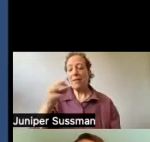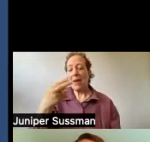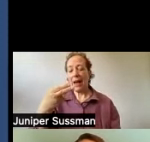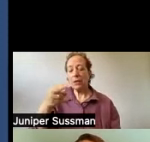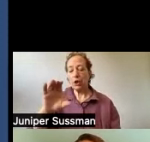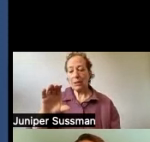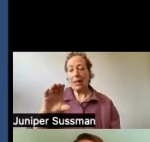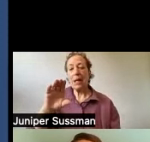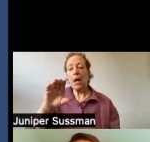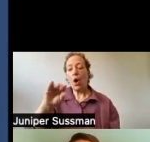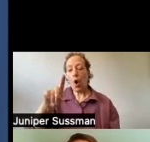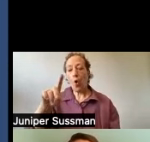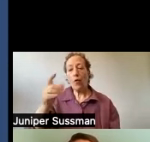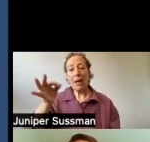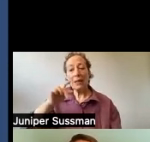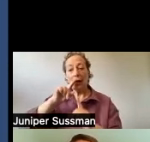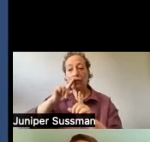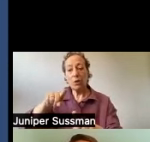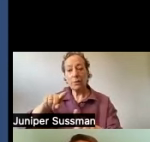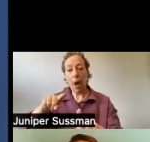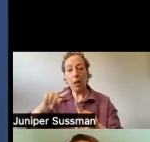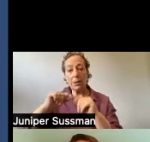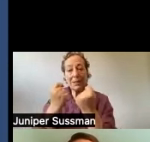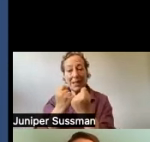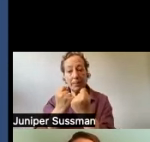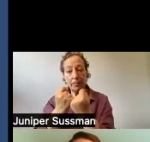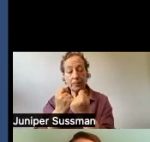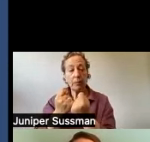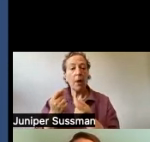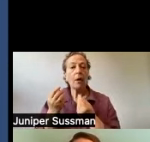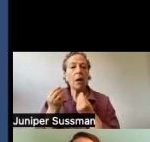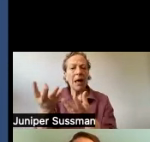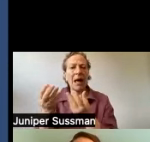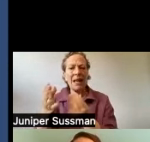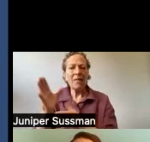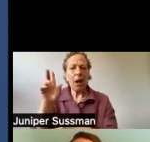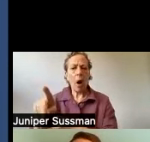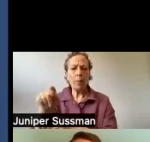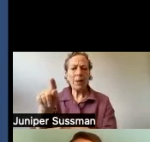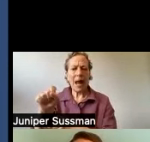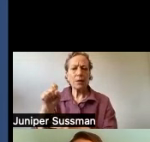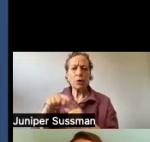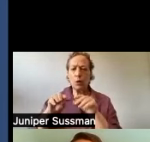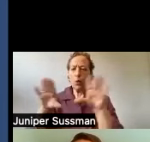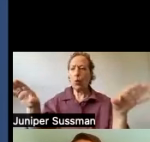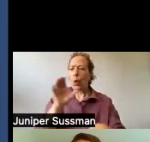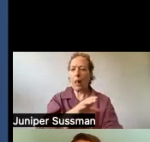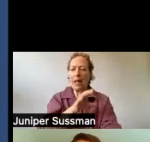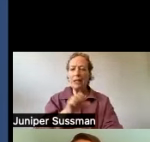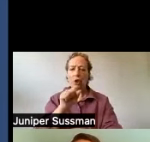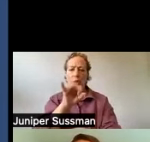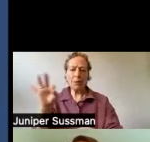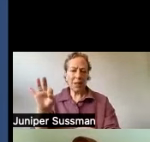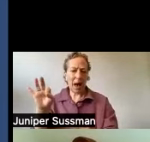FHCSD's COVID-19 response team, delivering bi-weekly updates to more than 200 clinicians and staff. He